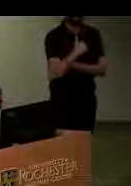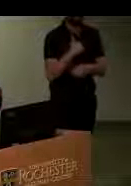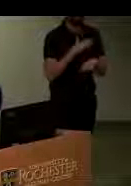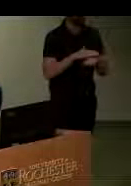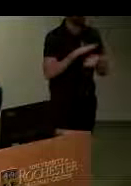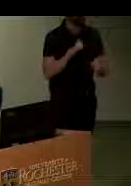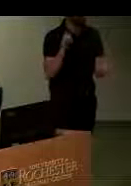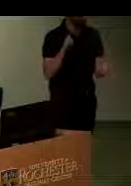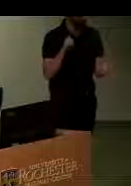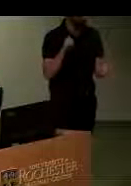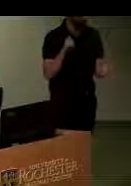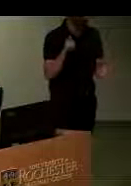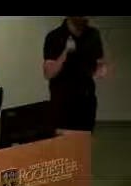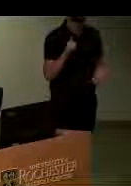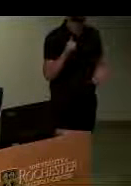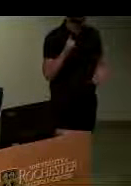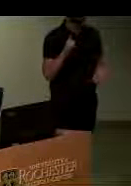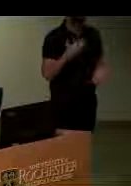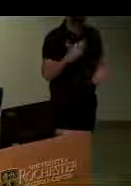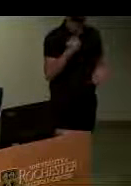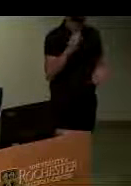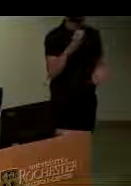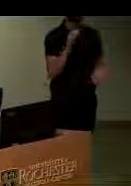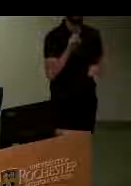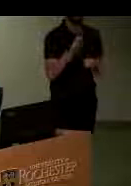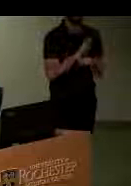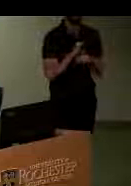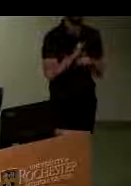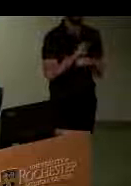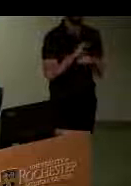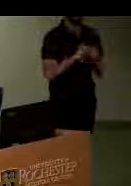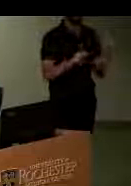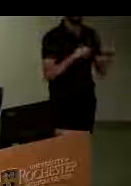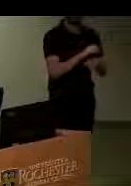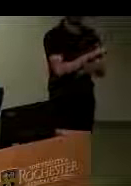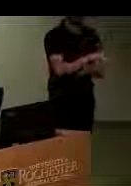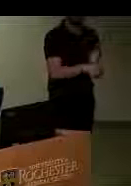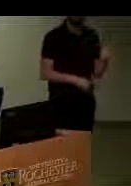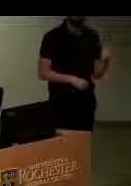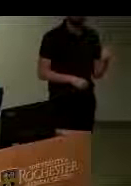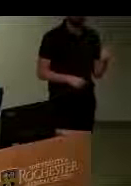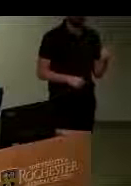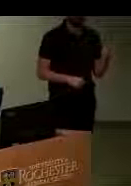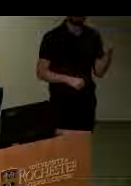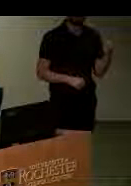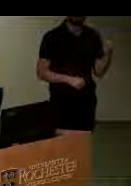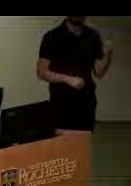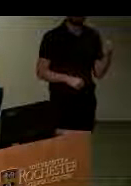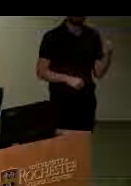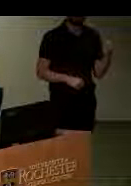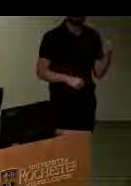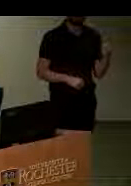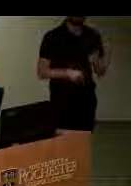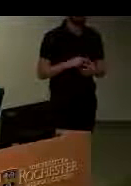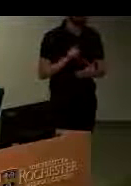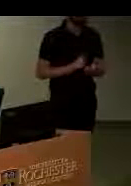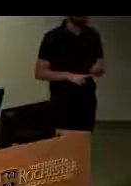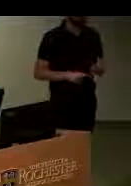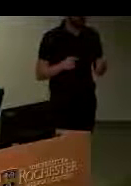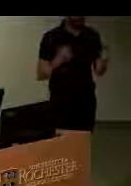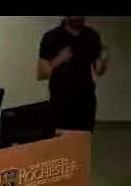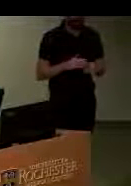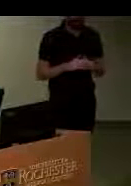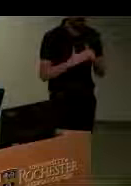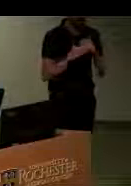call, one of my co-residents is there in the afternoon and he goes, what's going on this